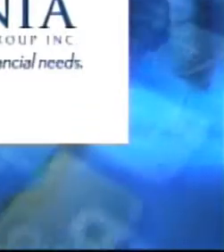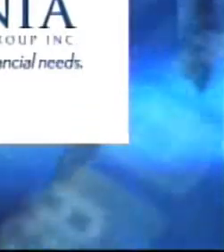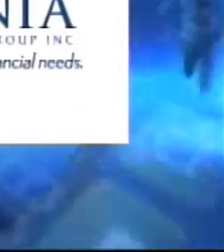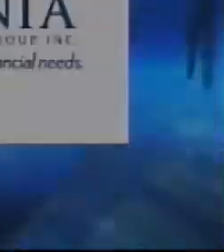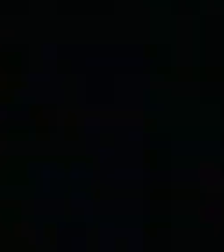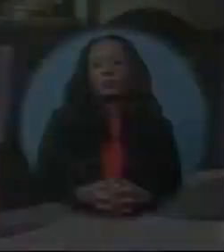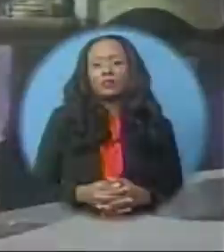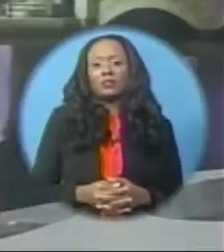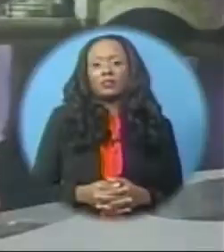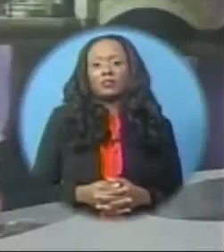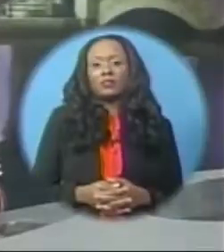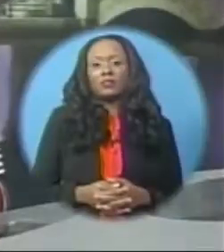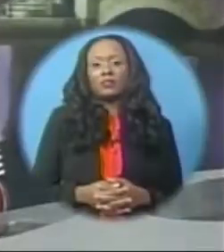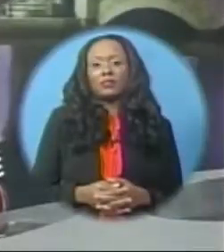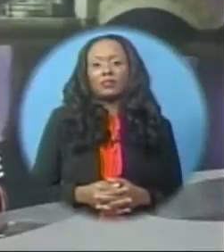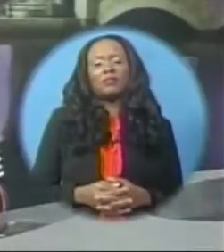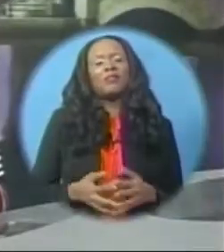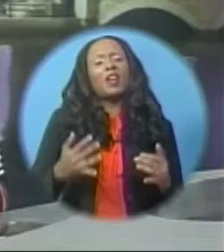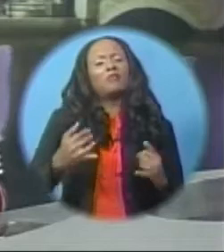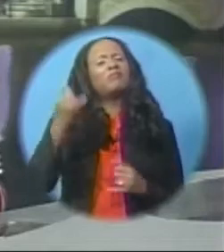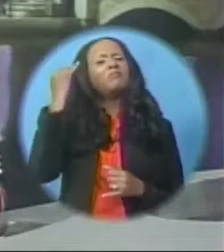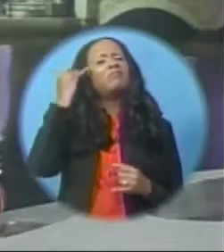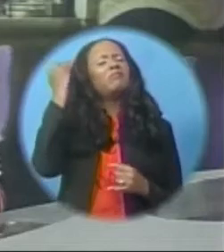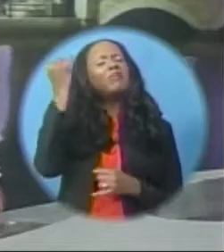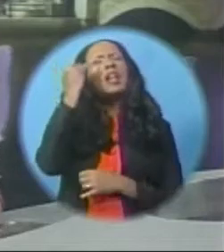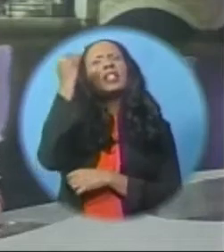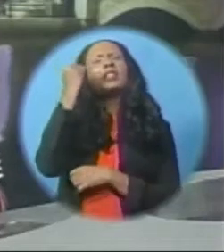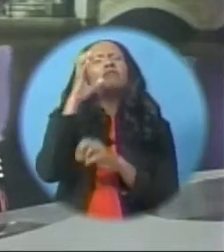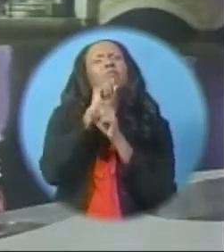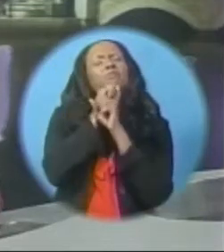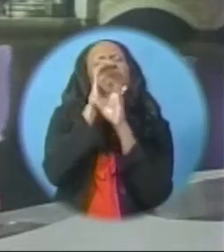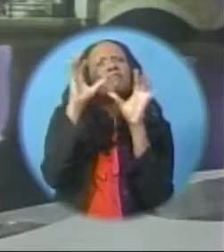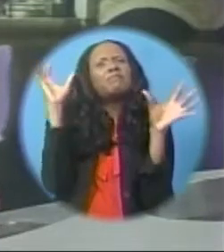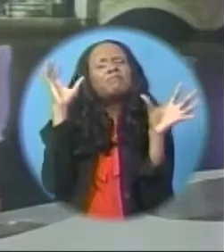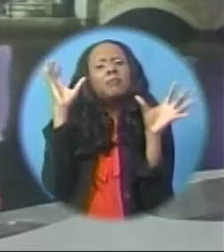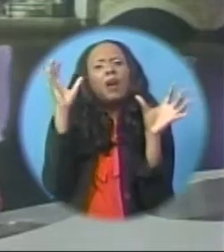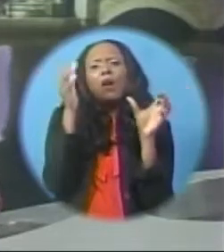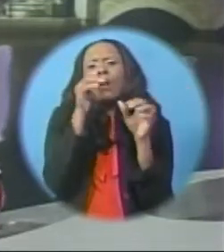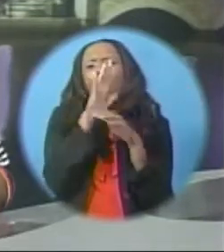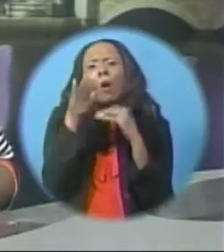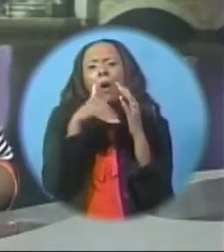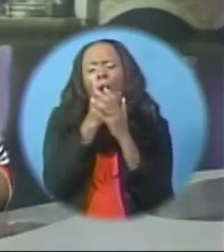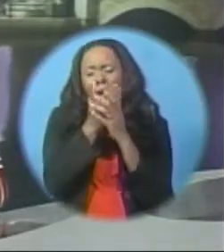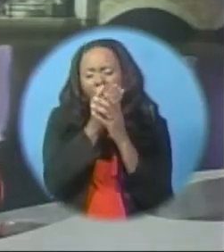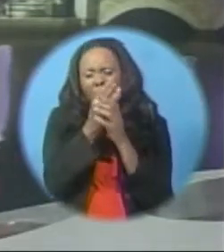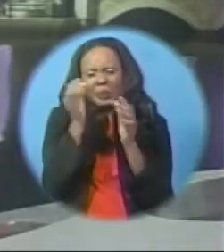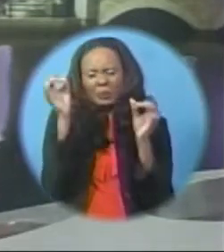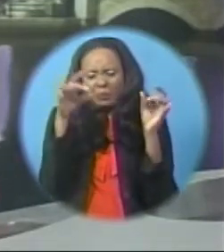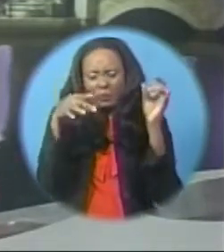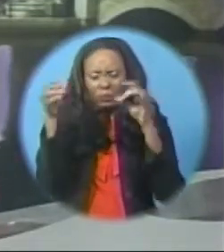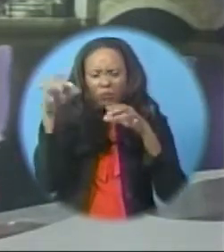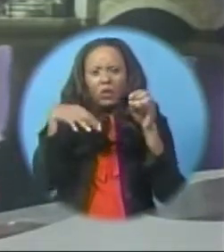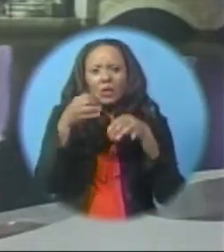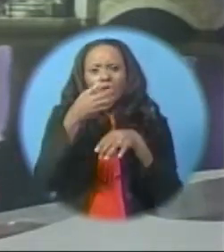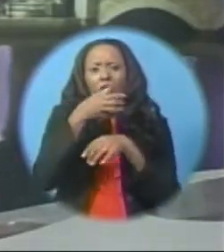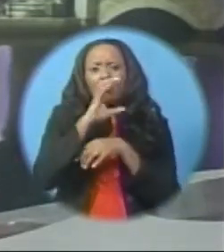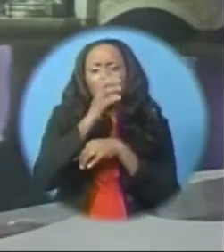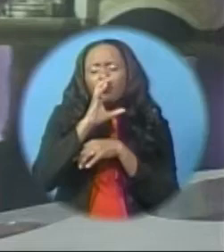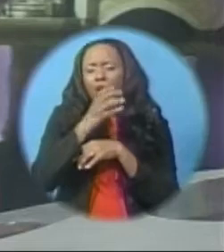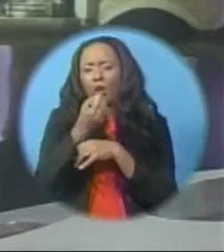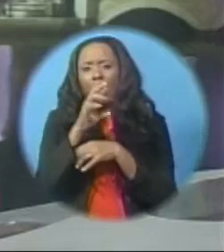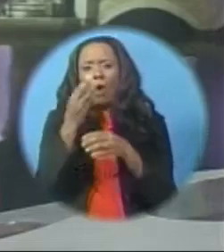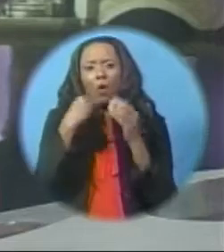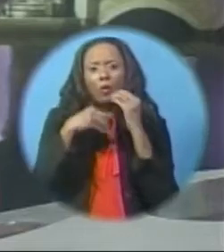needs. Now imagine being able to track every ingredient and every drop of soft drink or alcoholic